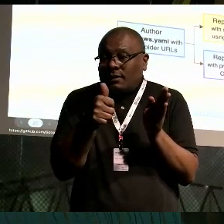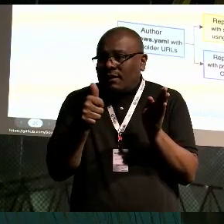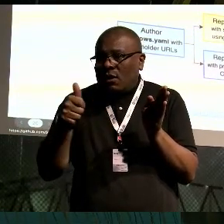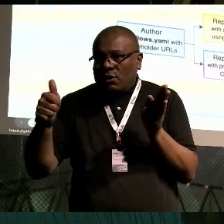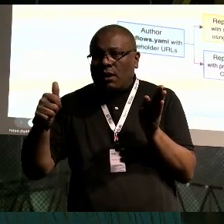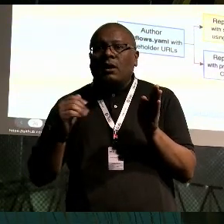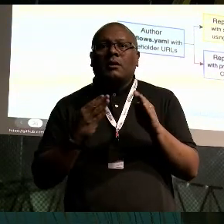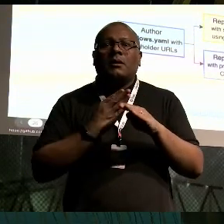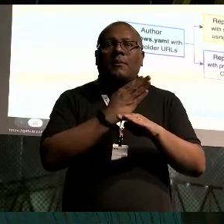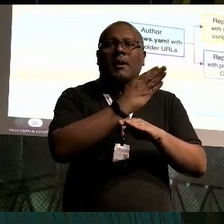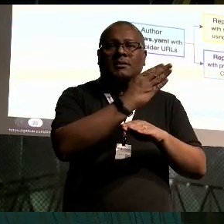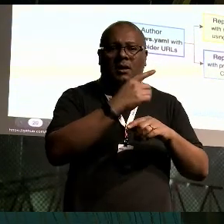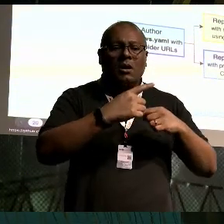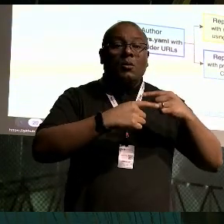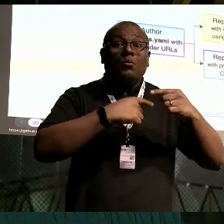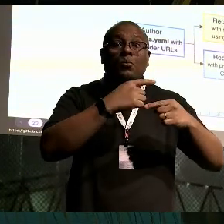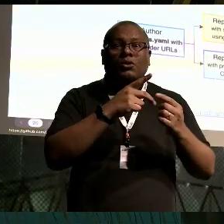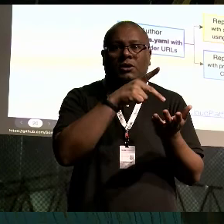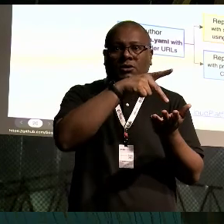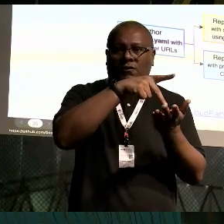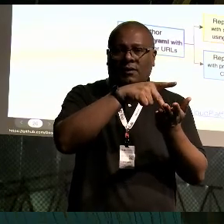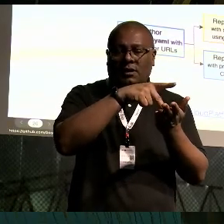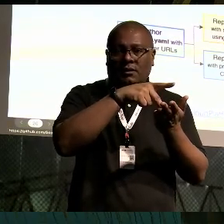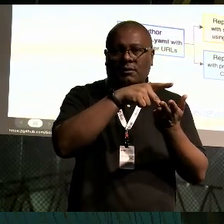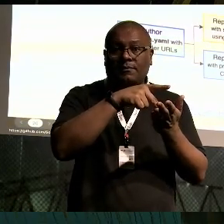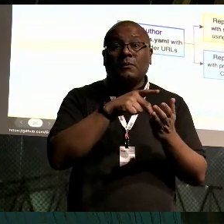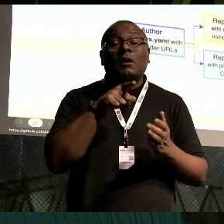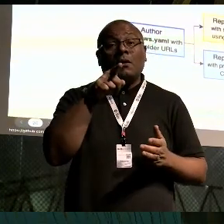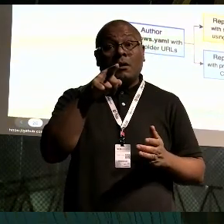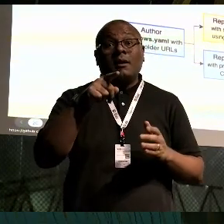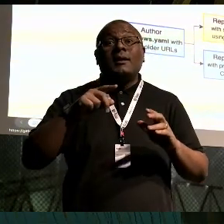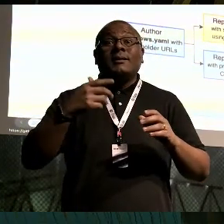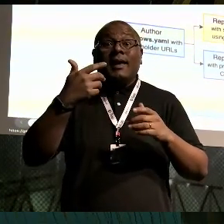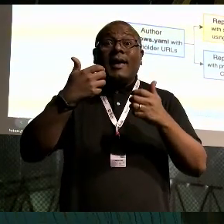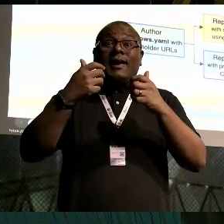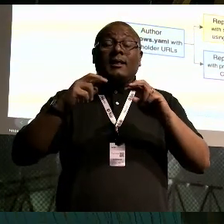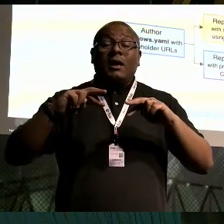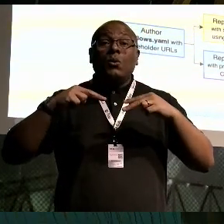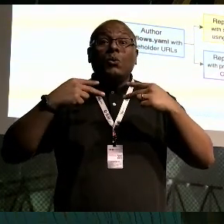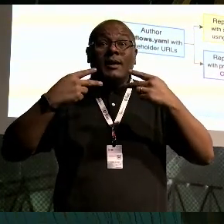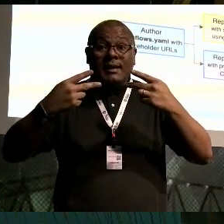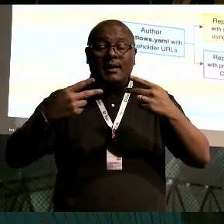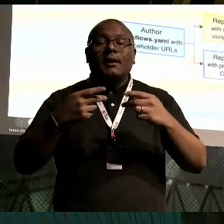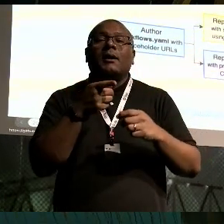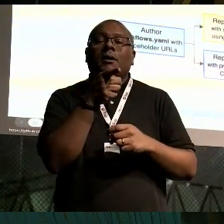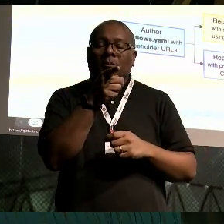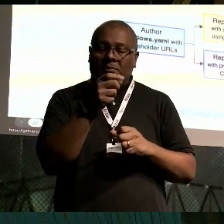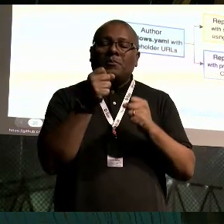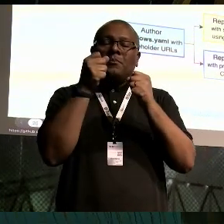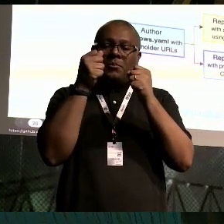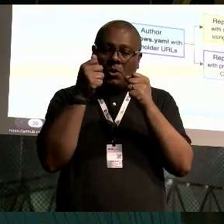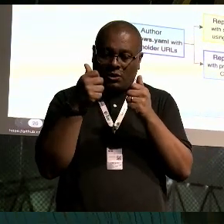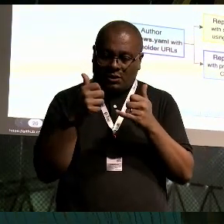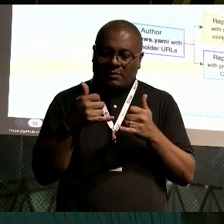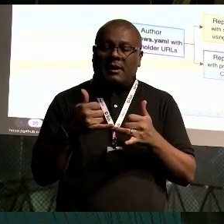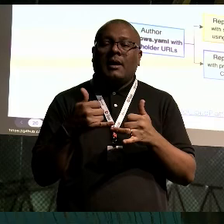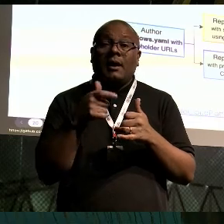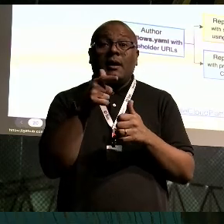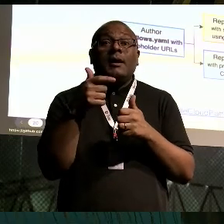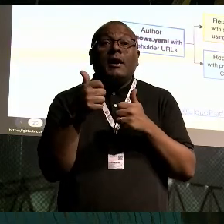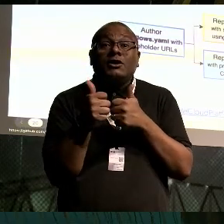of each approach. So if you go to this link, I explain how to set this up and also what are the pros and cons for each